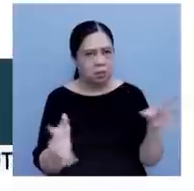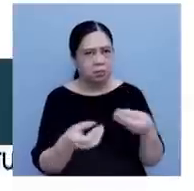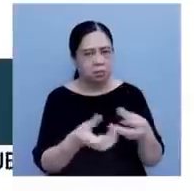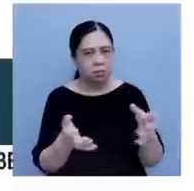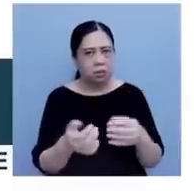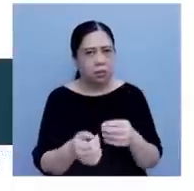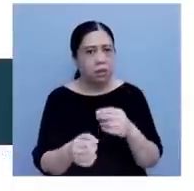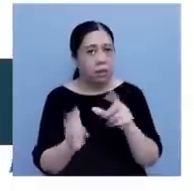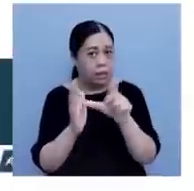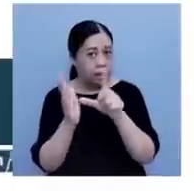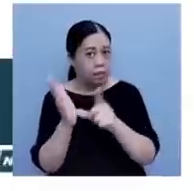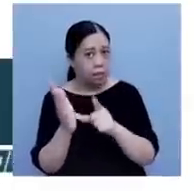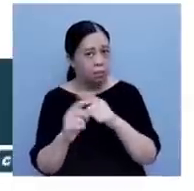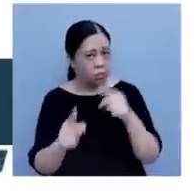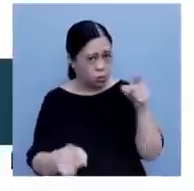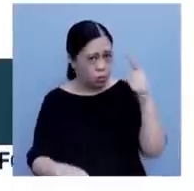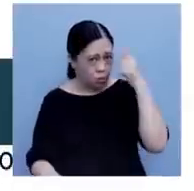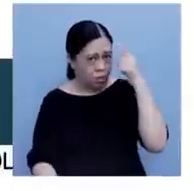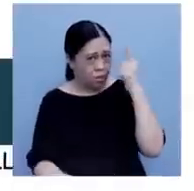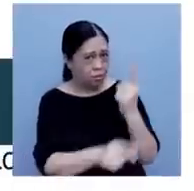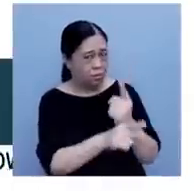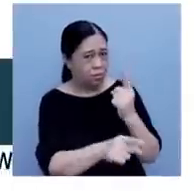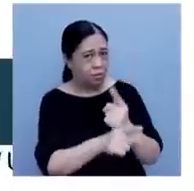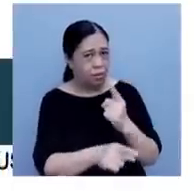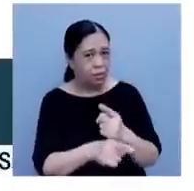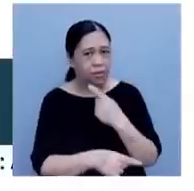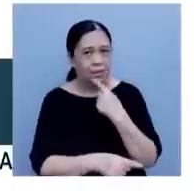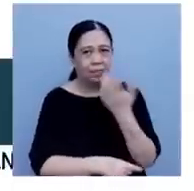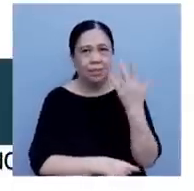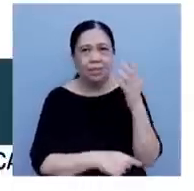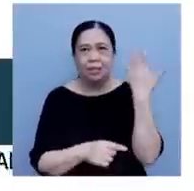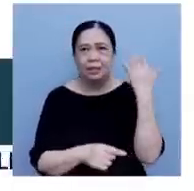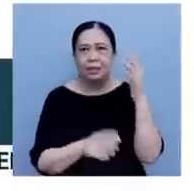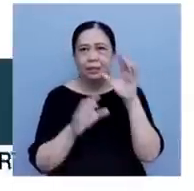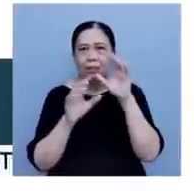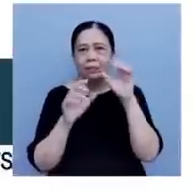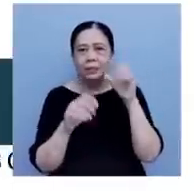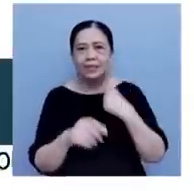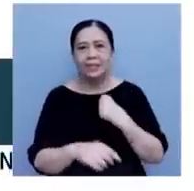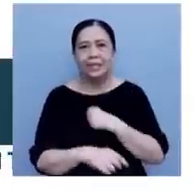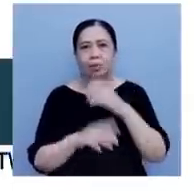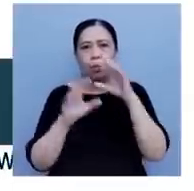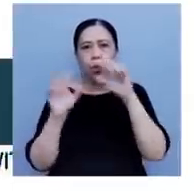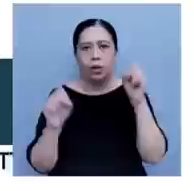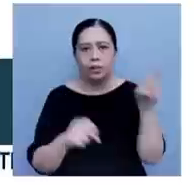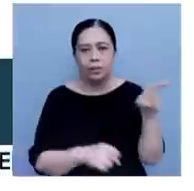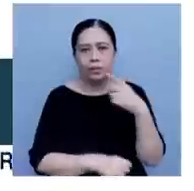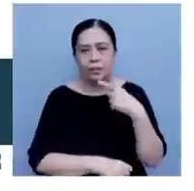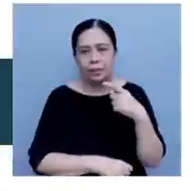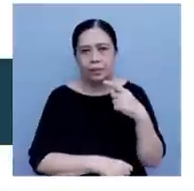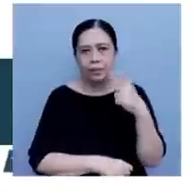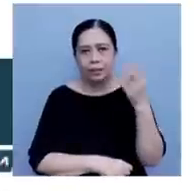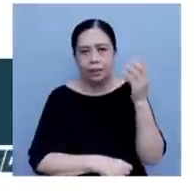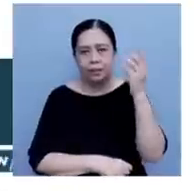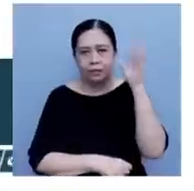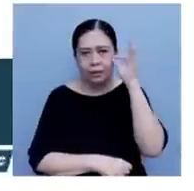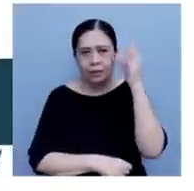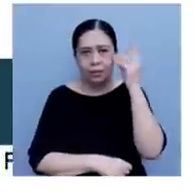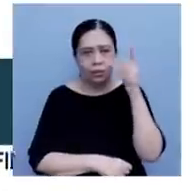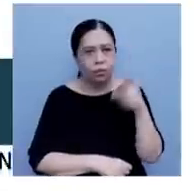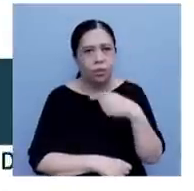it right? Congresswoman, what do you say to what former Senate President Franklin Drilon said, that the power to augment cannot be used to